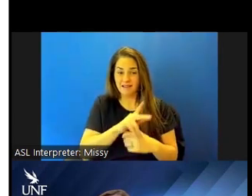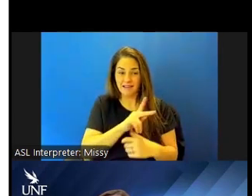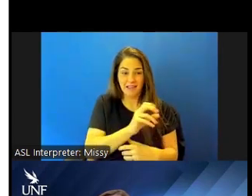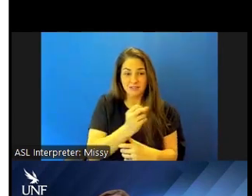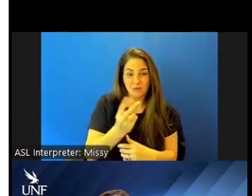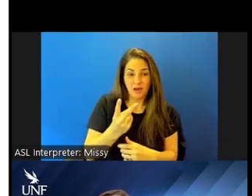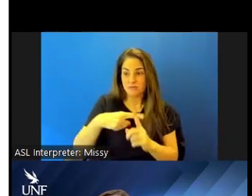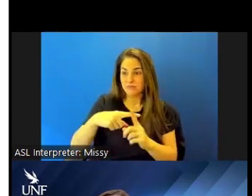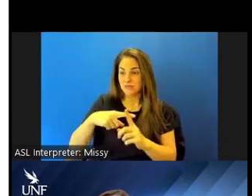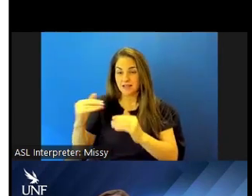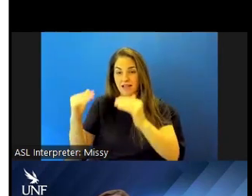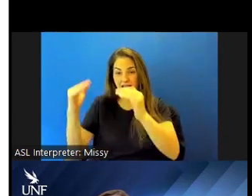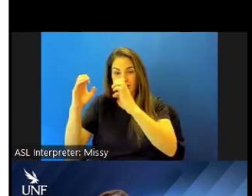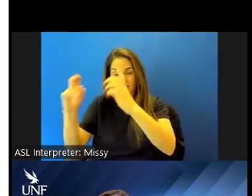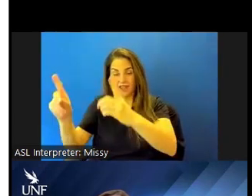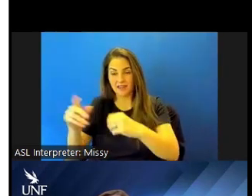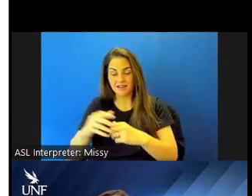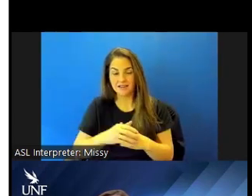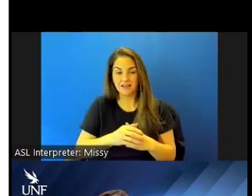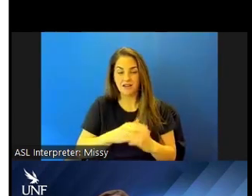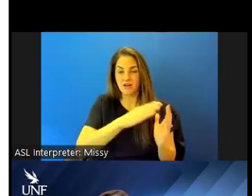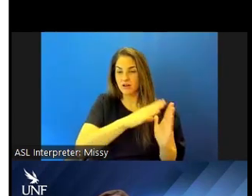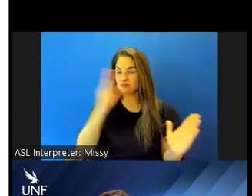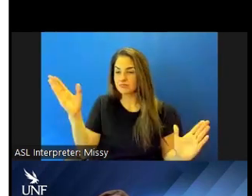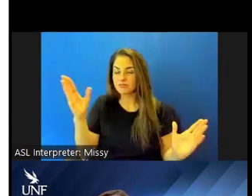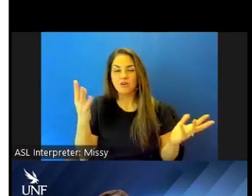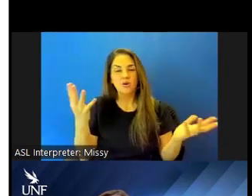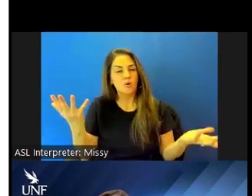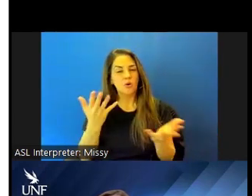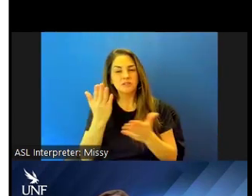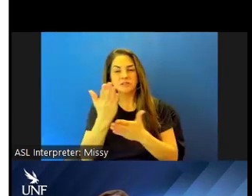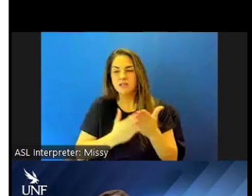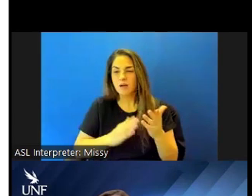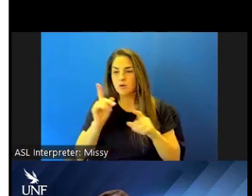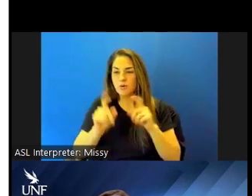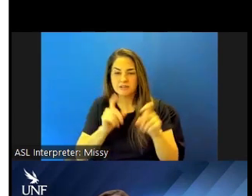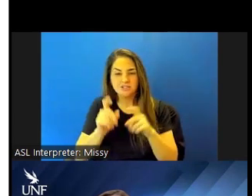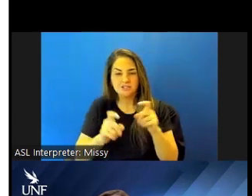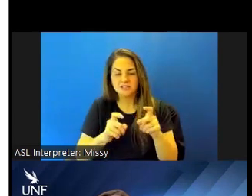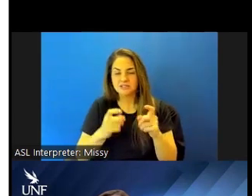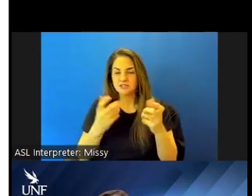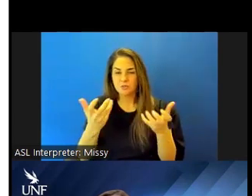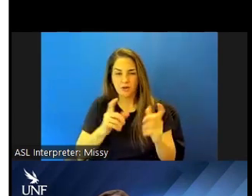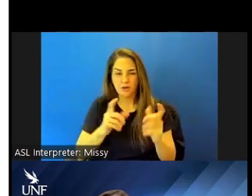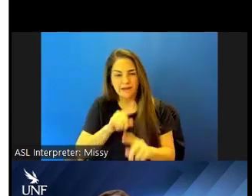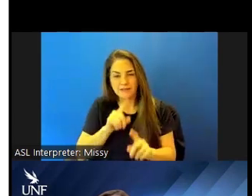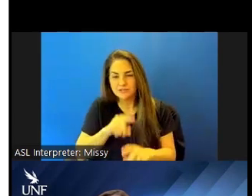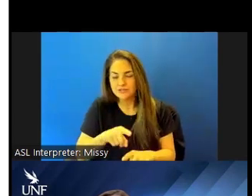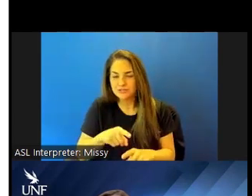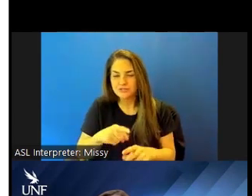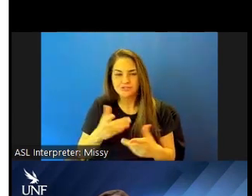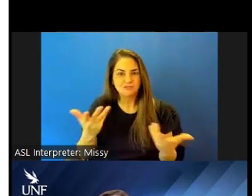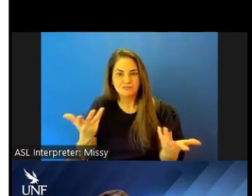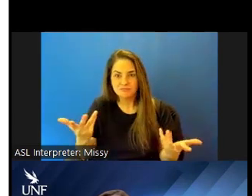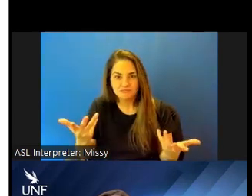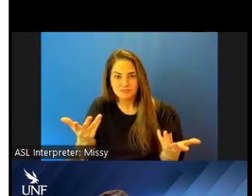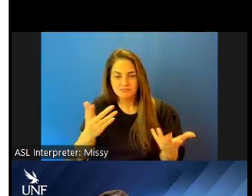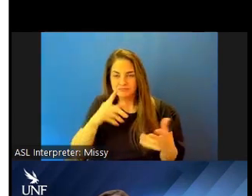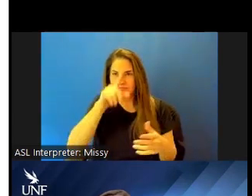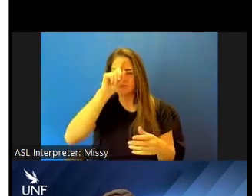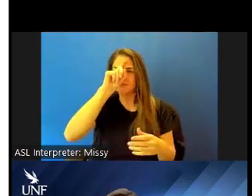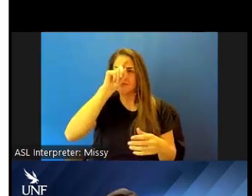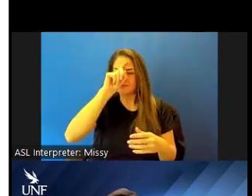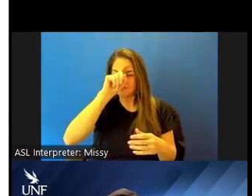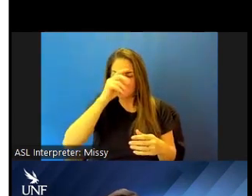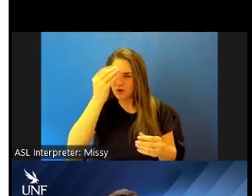and higher ed. So to kind of look at what are some of the questions you're trying to get answers to that are sometimes hard, or it takes